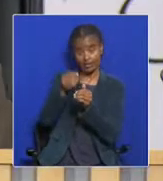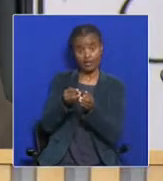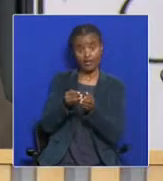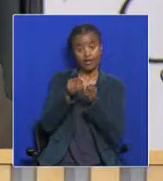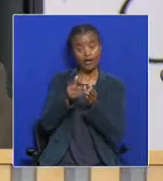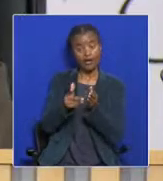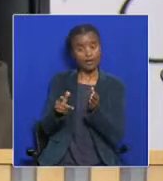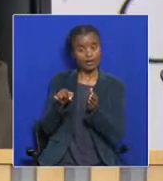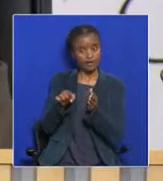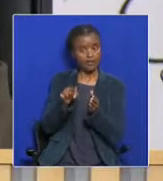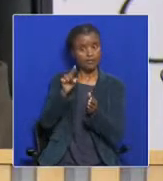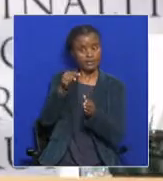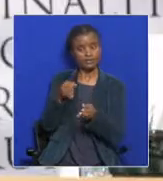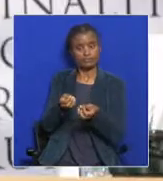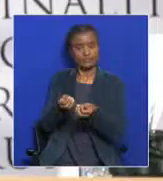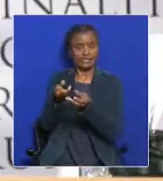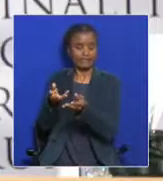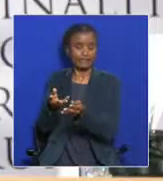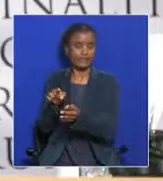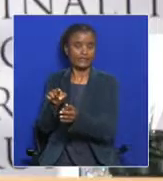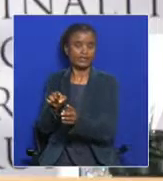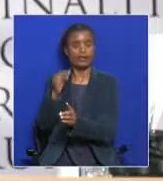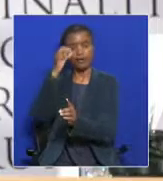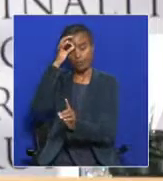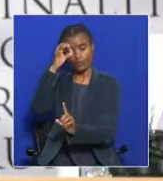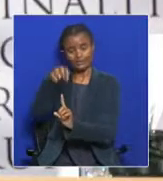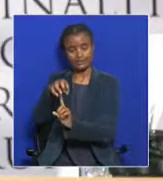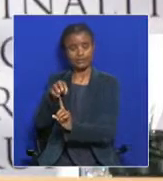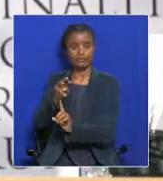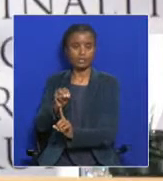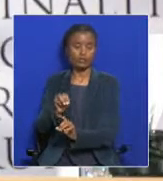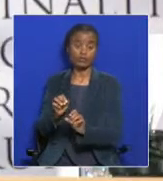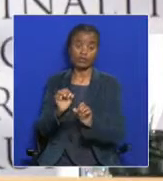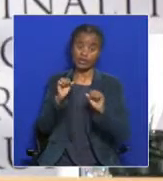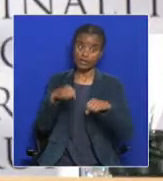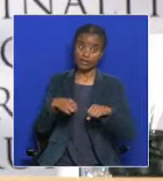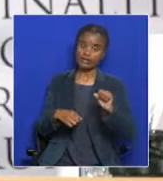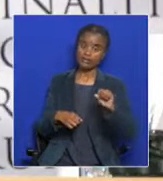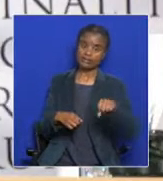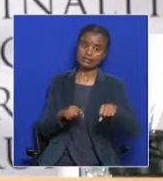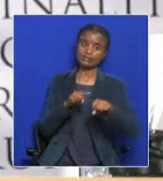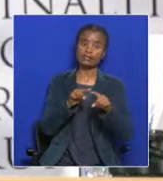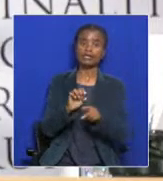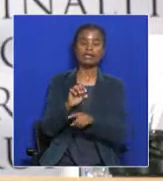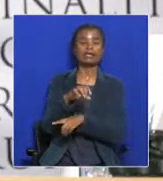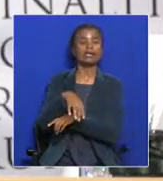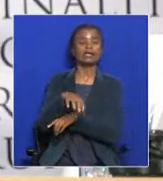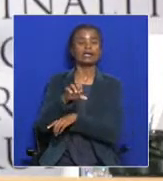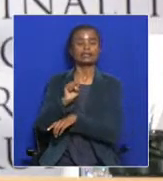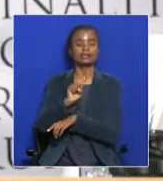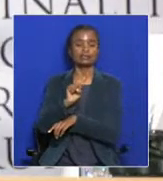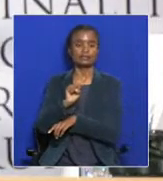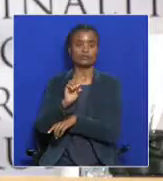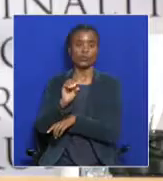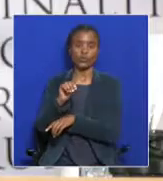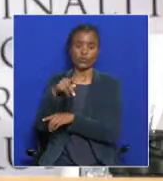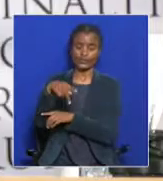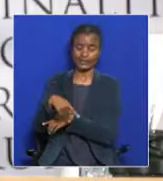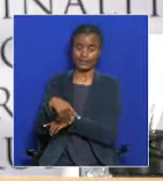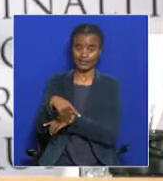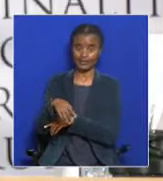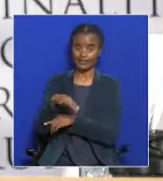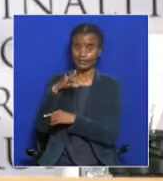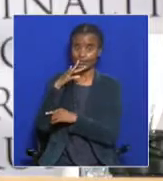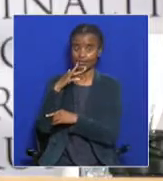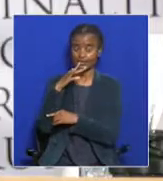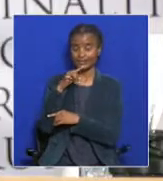and I have agreed that in terms of SOP, the CHC depot falls under the Durban Harbour,